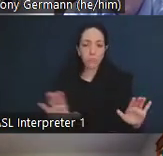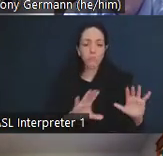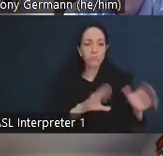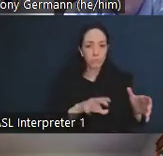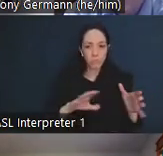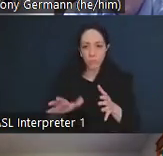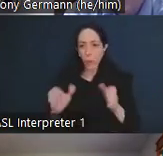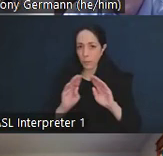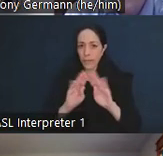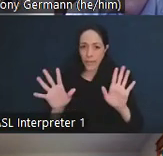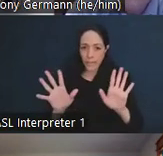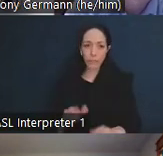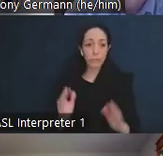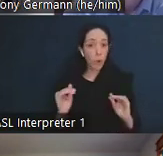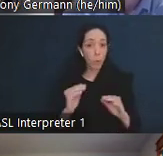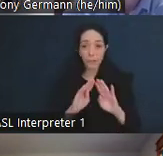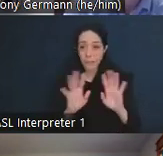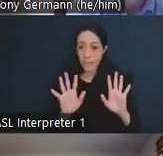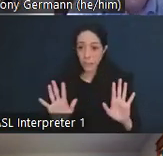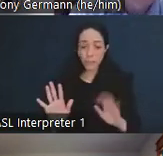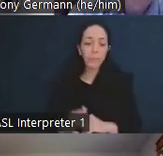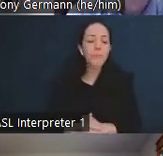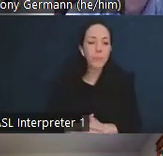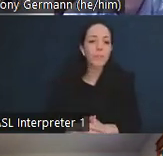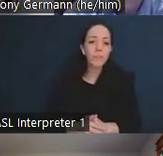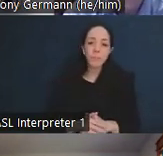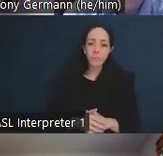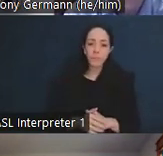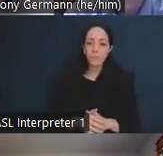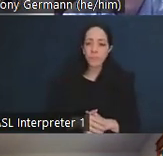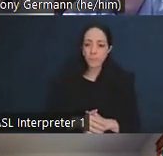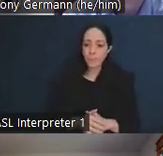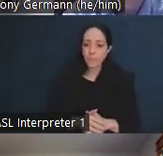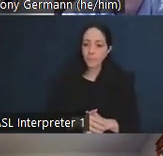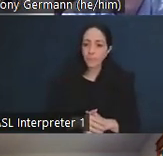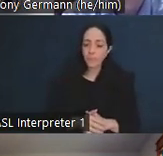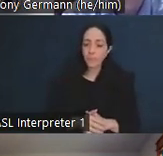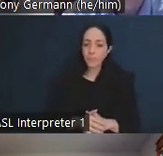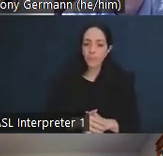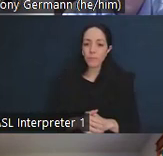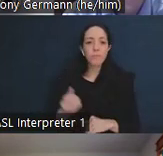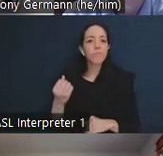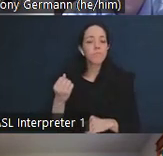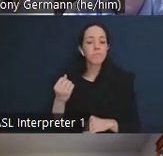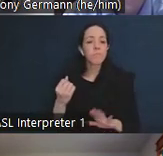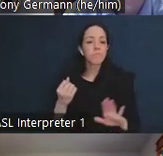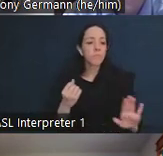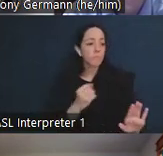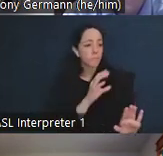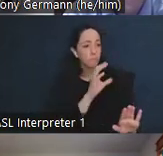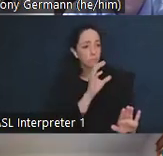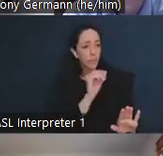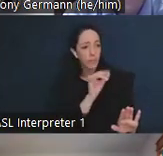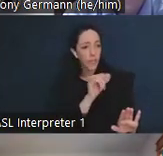I hope that makes sense. And I'm going to ask, again, Caroline to kind of facilitate